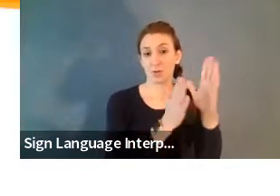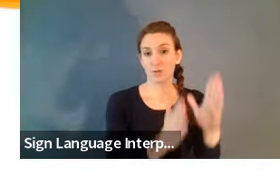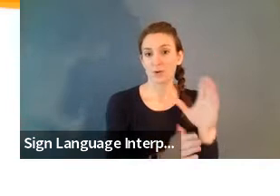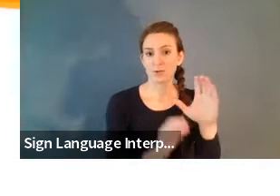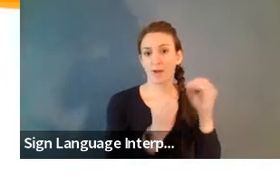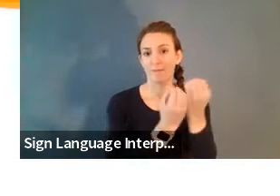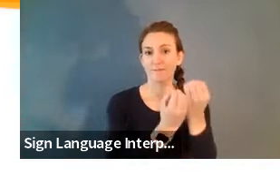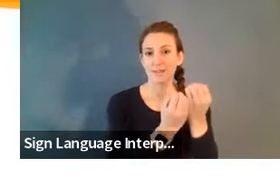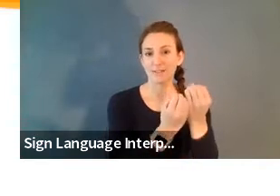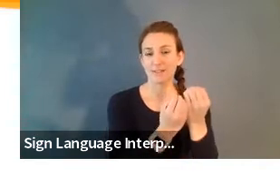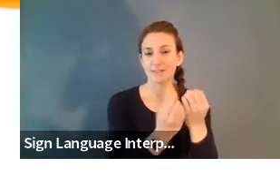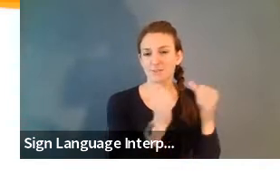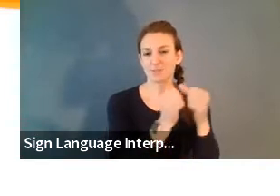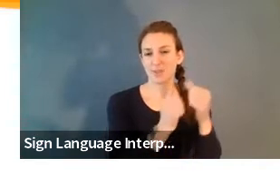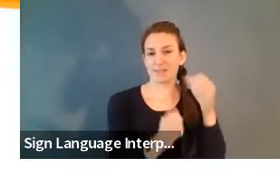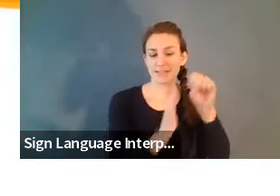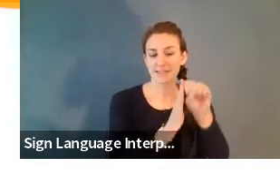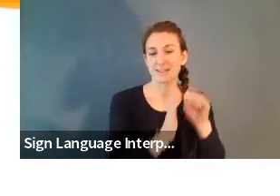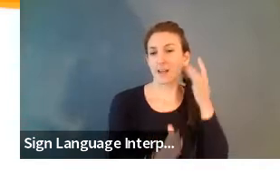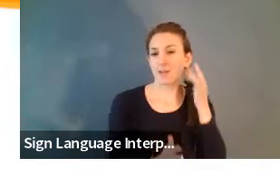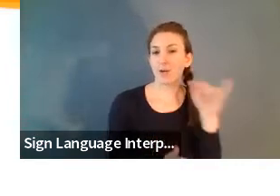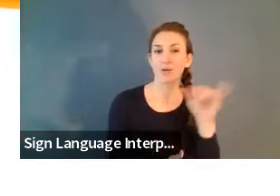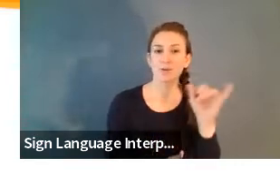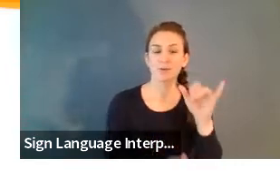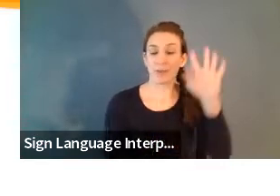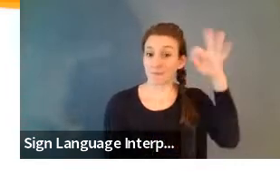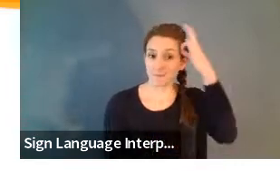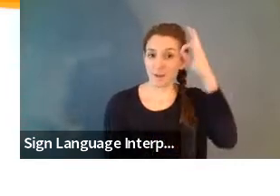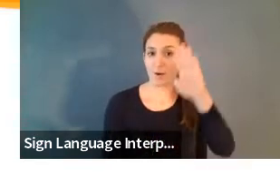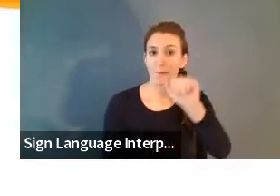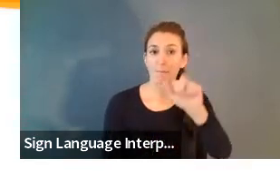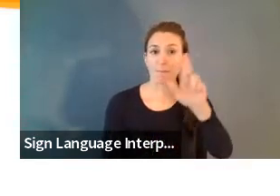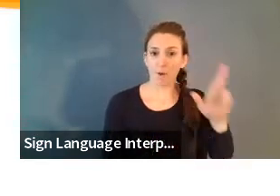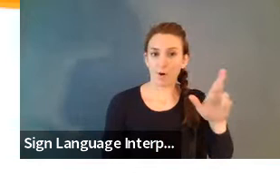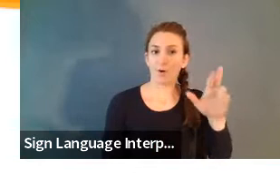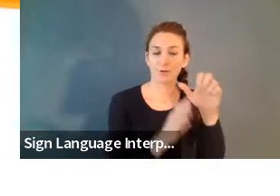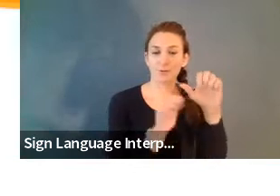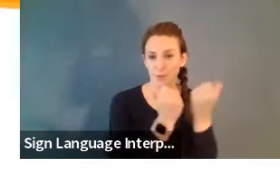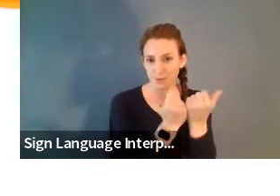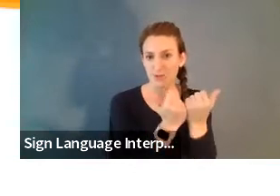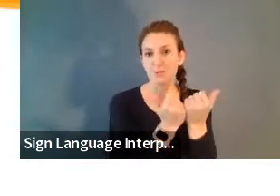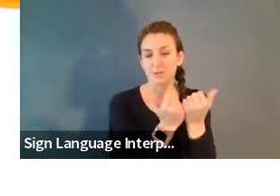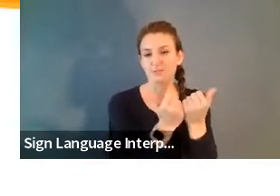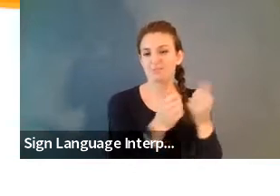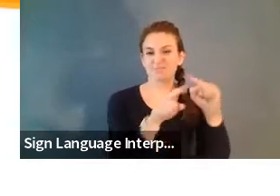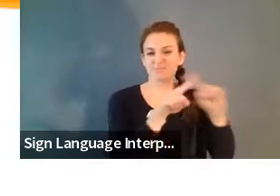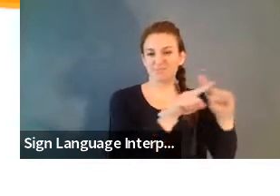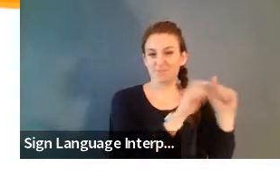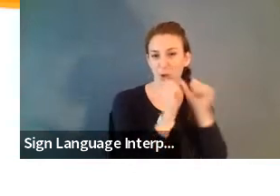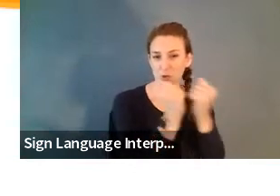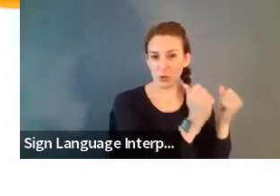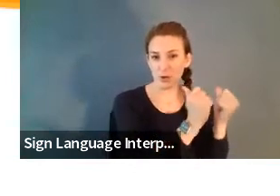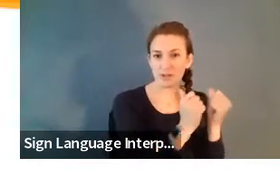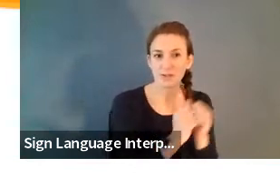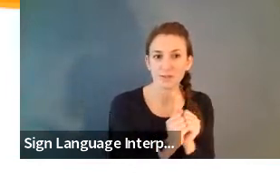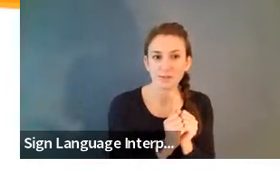California, the Federal Bar Association, and the Fresno County Women Lawyers Association as part of a presentation on